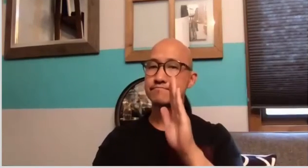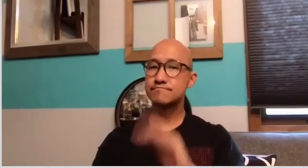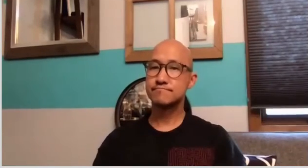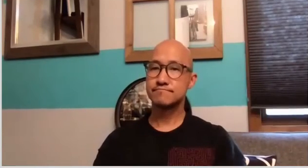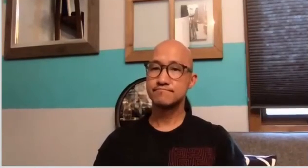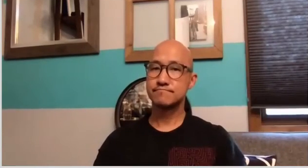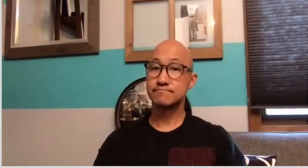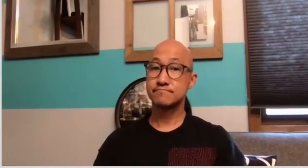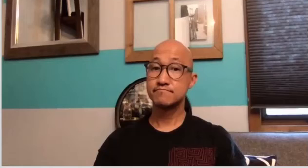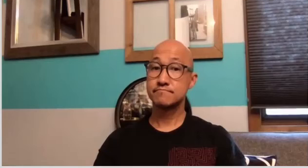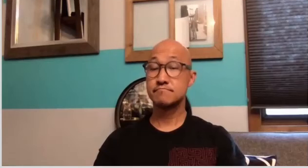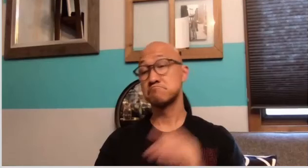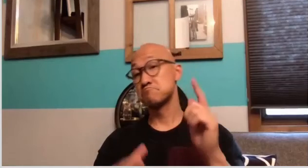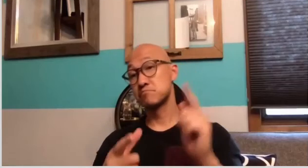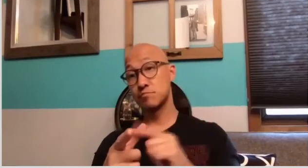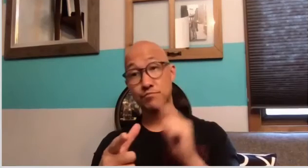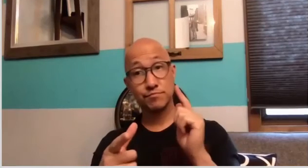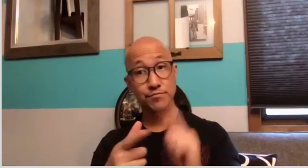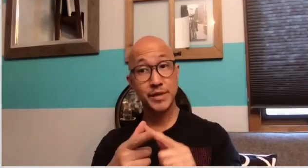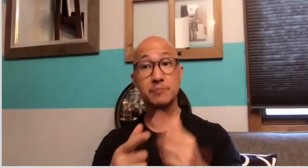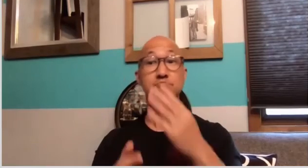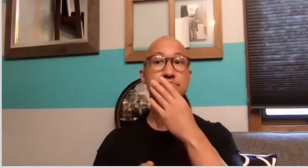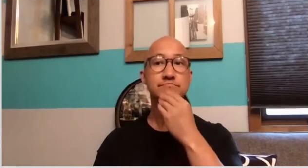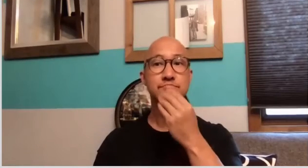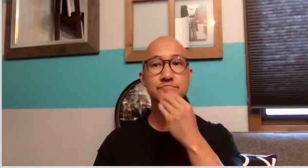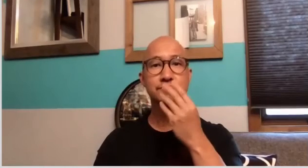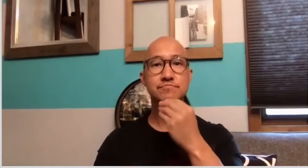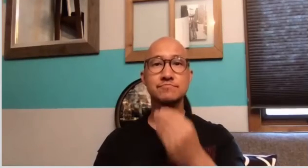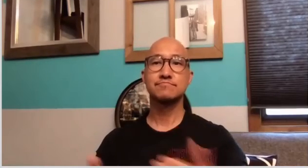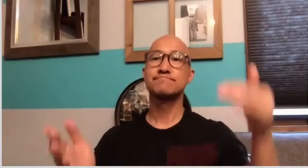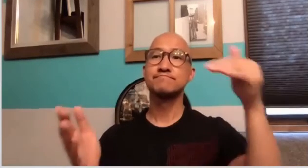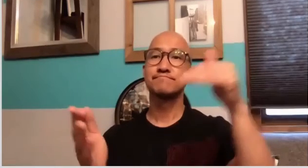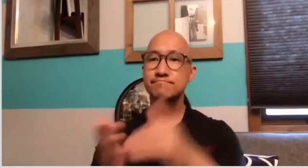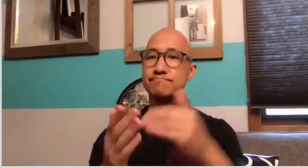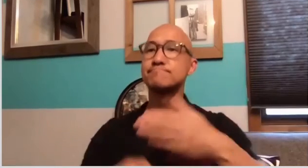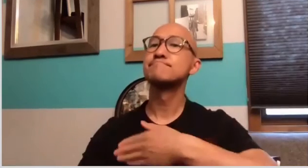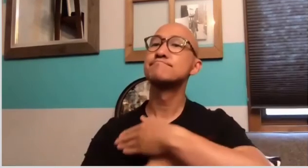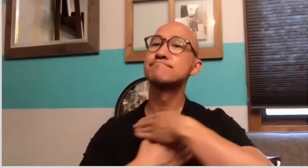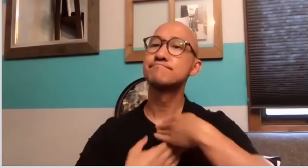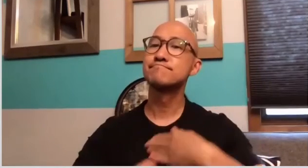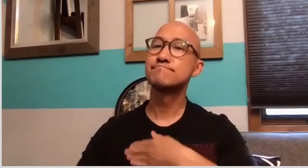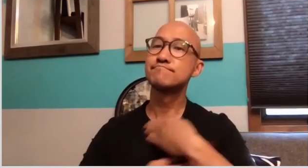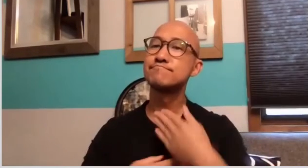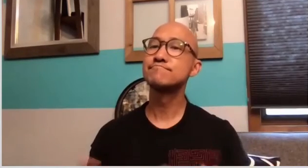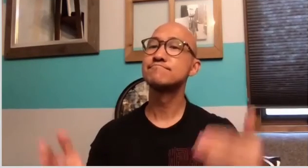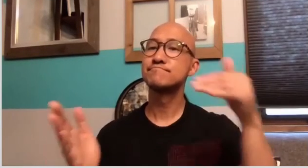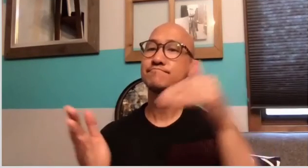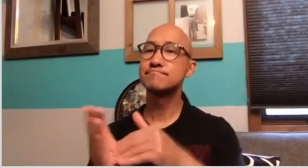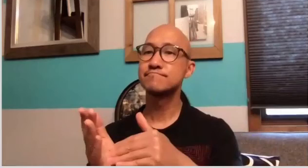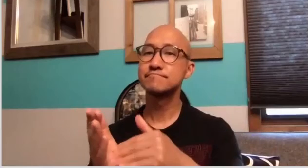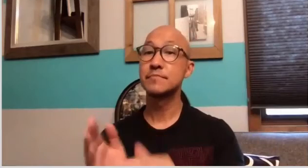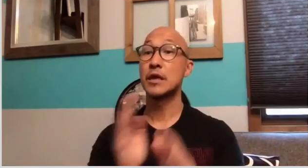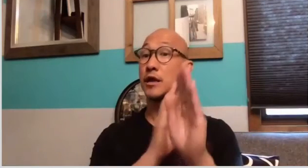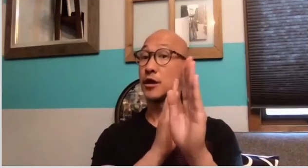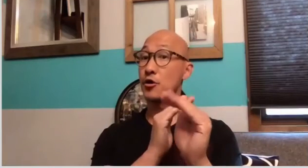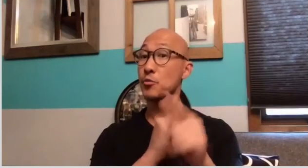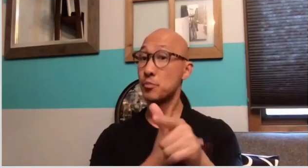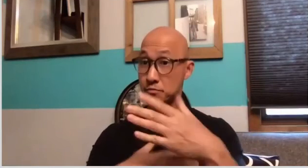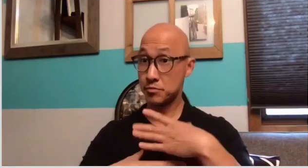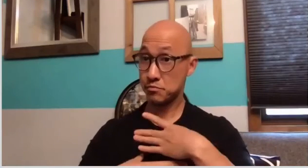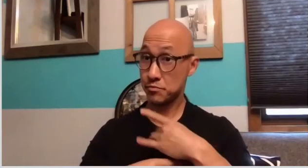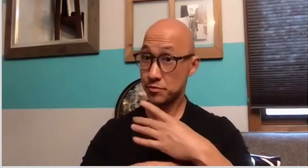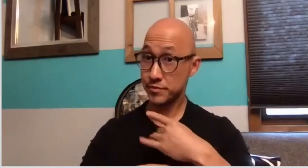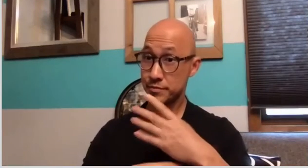true joy, true peace, only after fulfilling the words of the law. I hope this summary of Ezra and Nehemiah